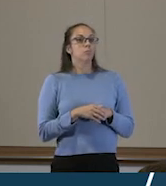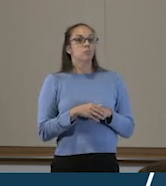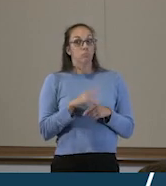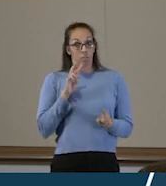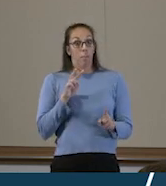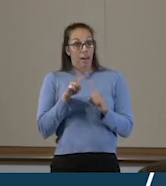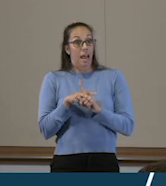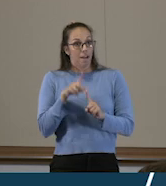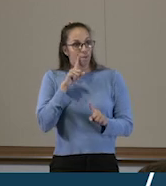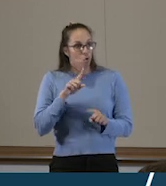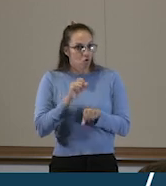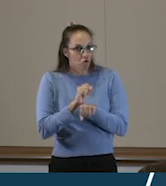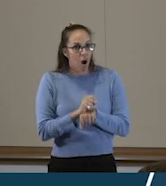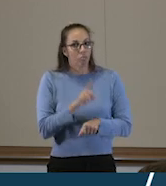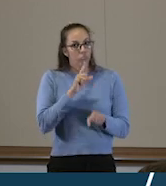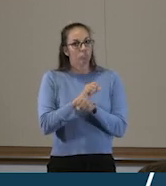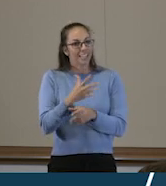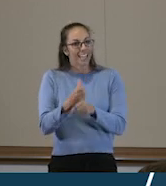differences